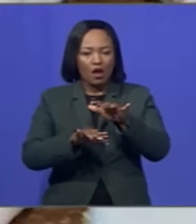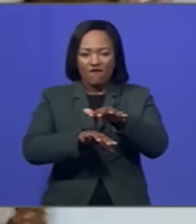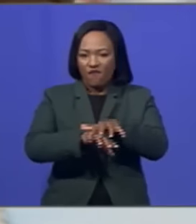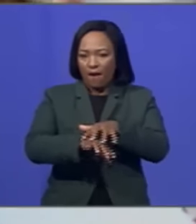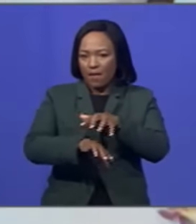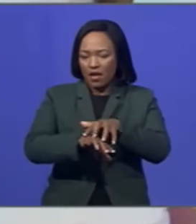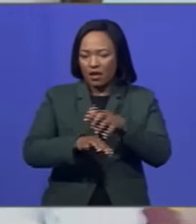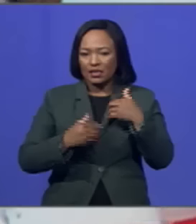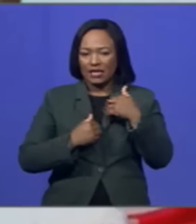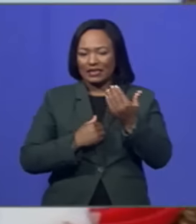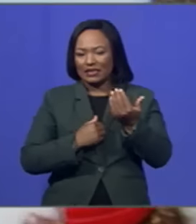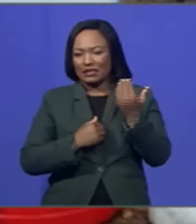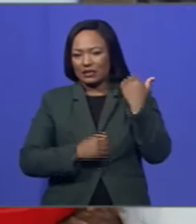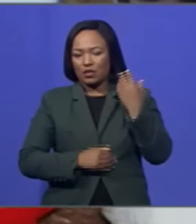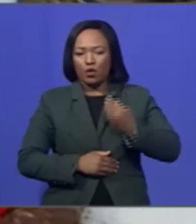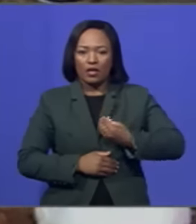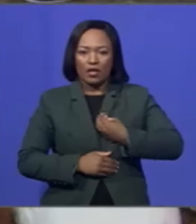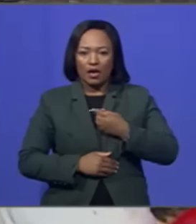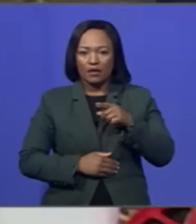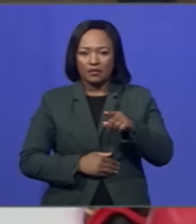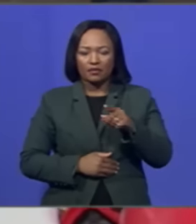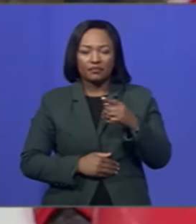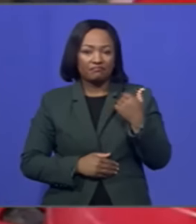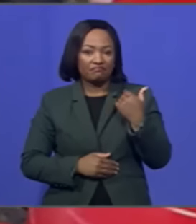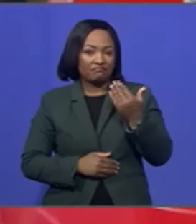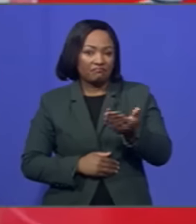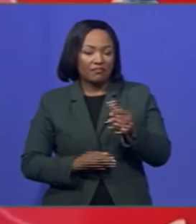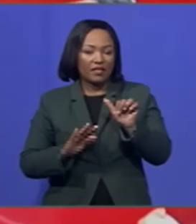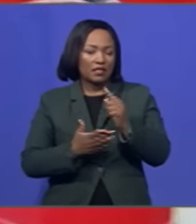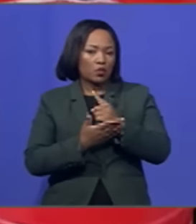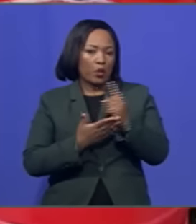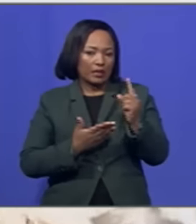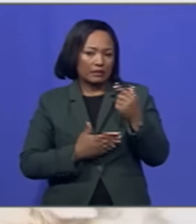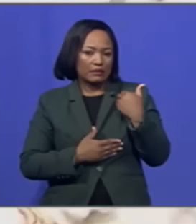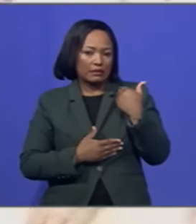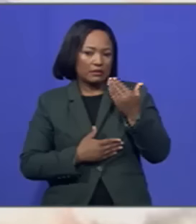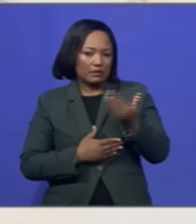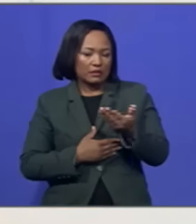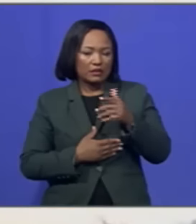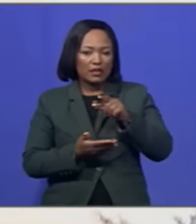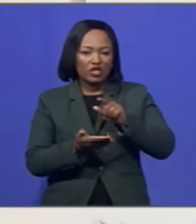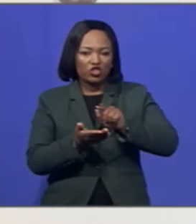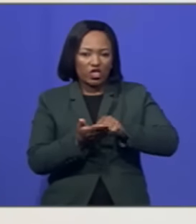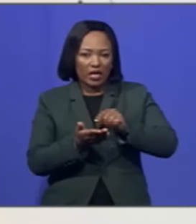a le monyane dilemong. Ka mora dibeke tse tsheletseng o qhotsisa ditsuonyana tse